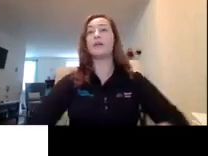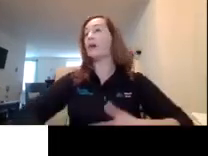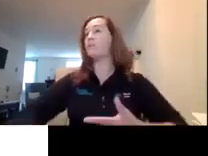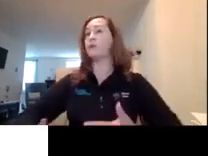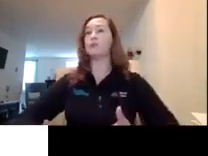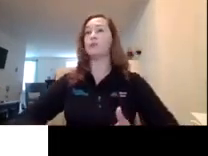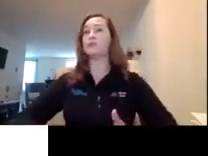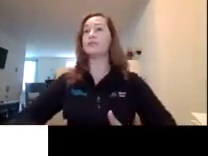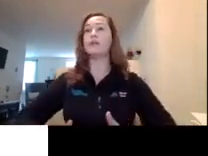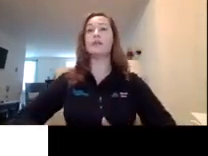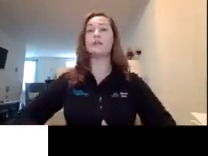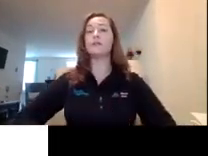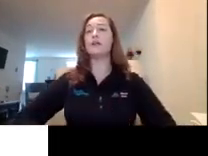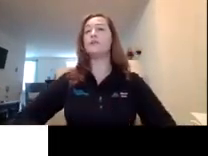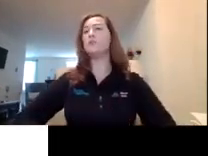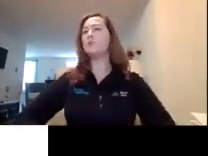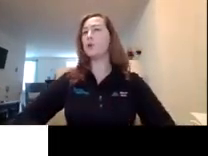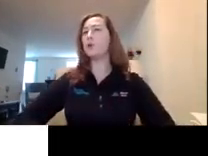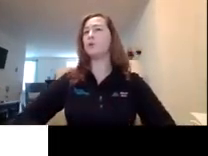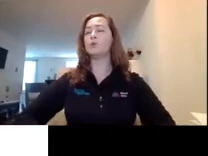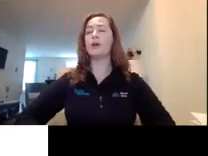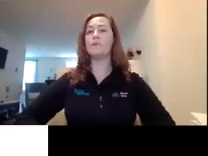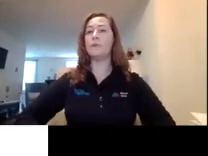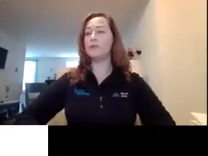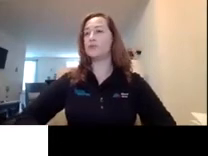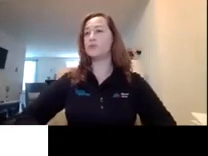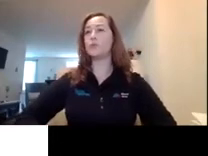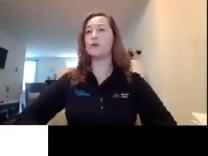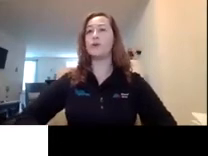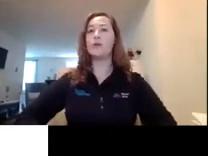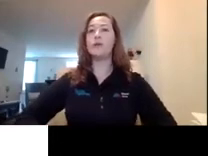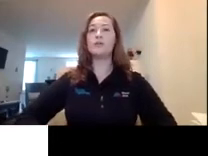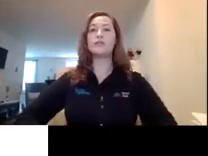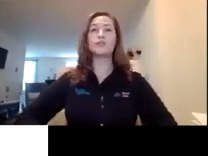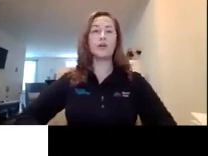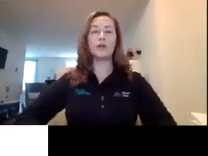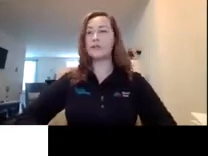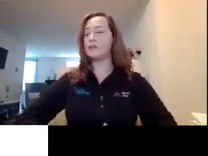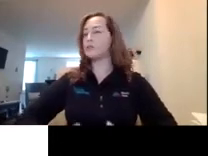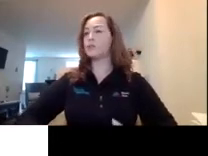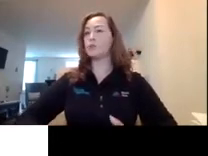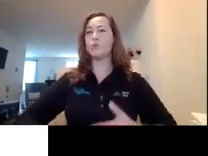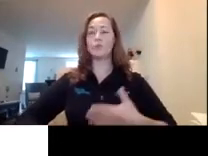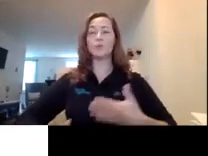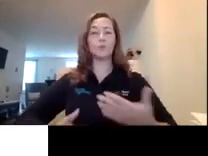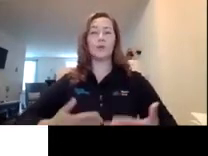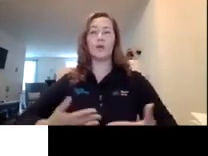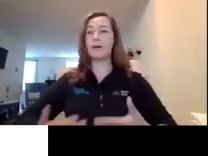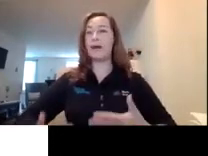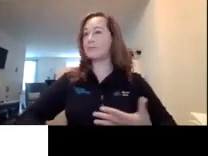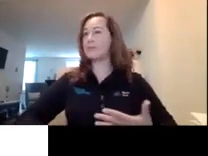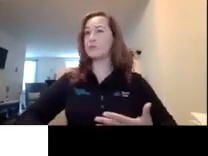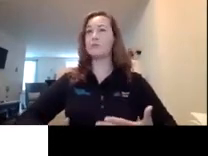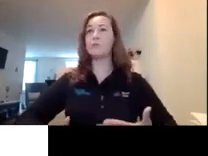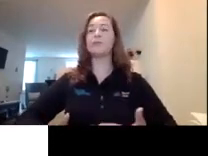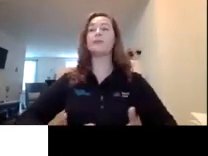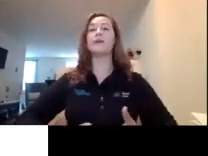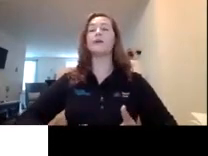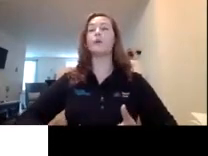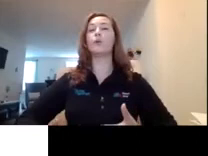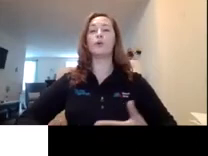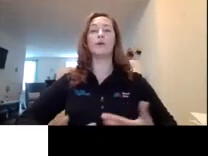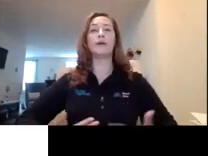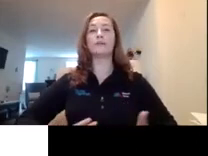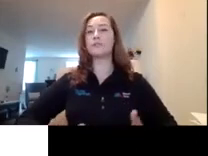let's say an ambulatory setting, and you have patients who are struggling to have access to the